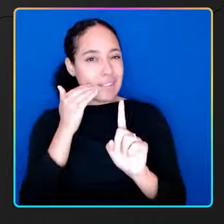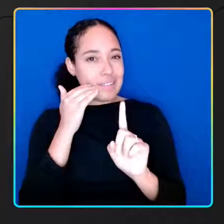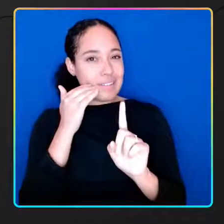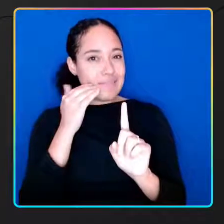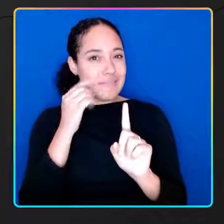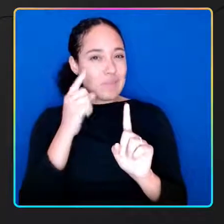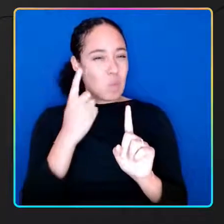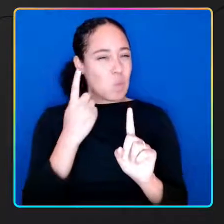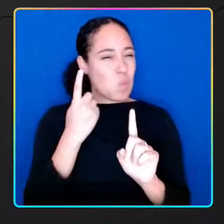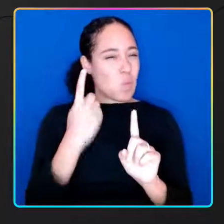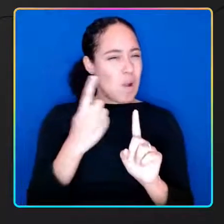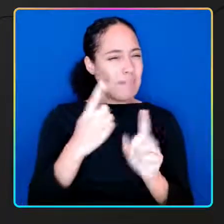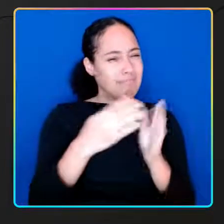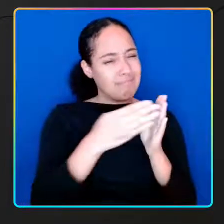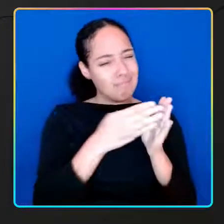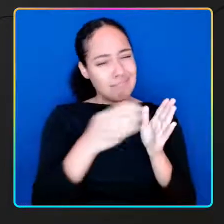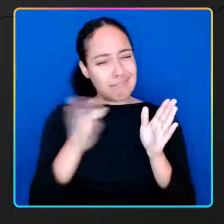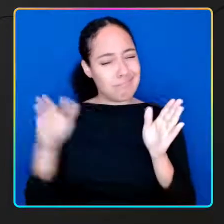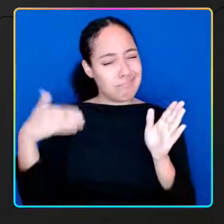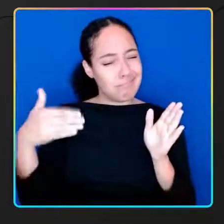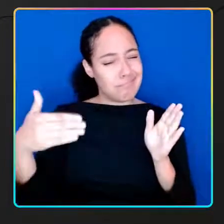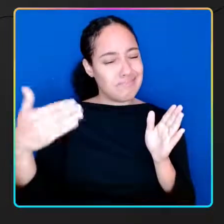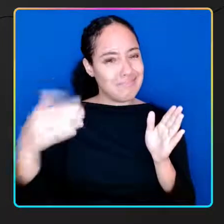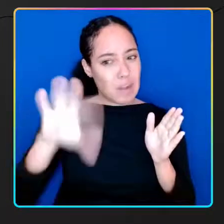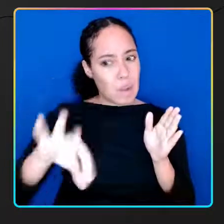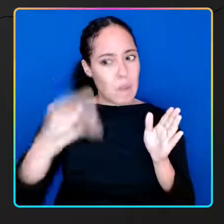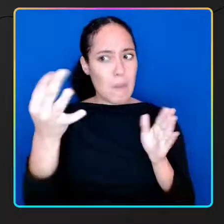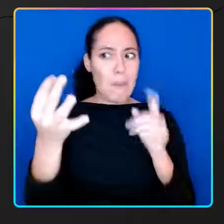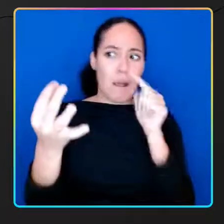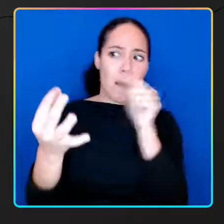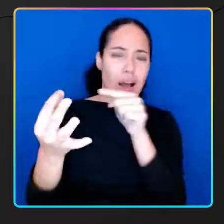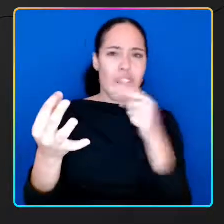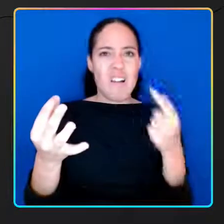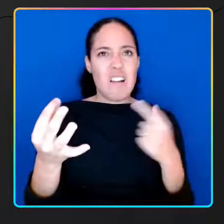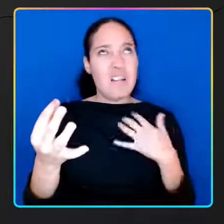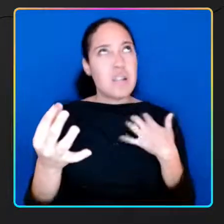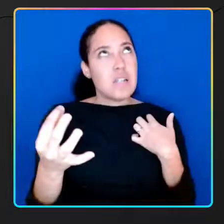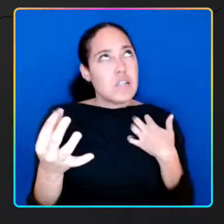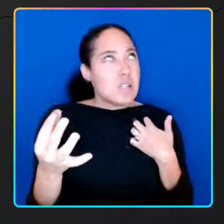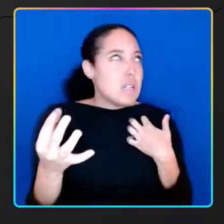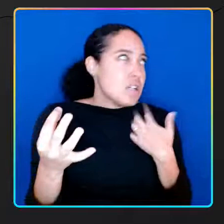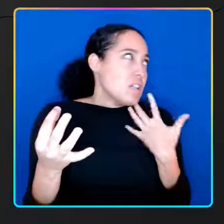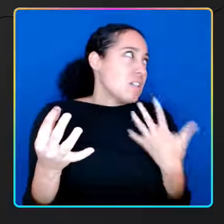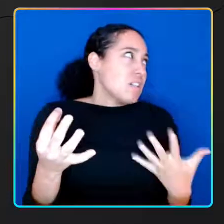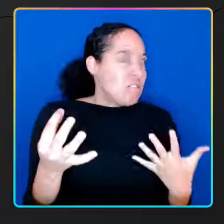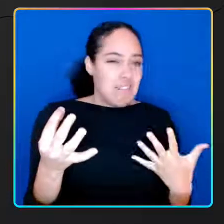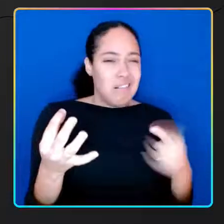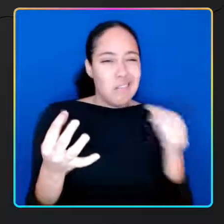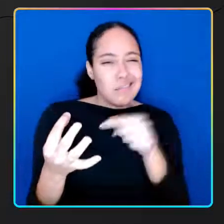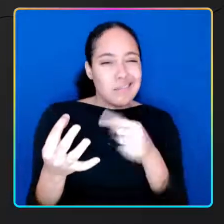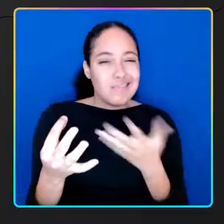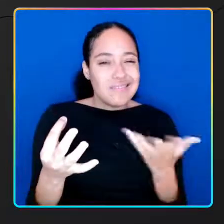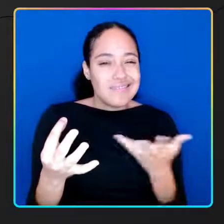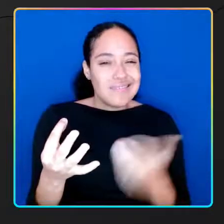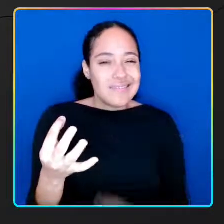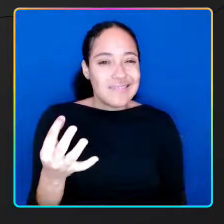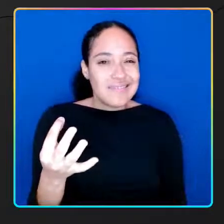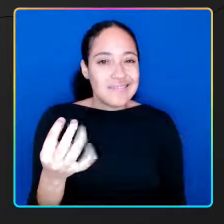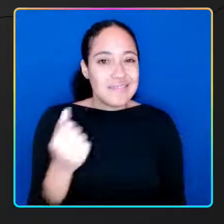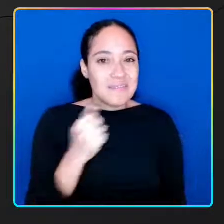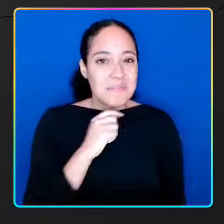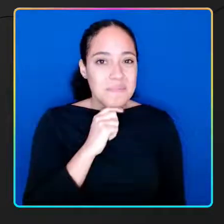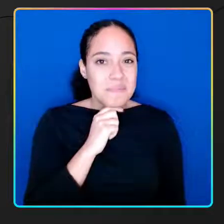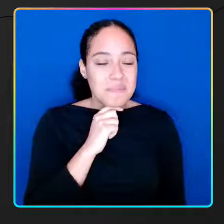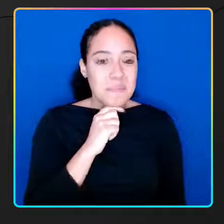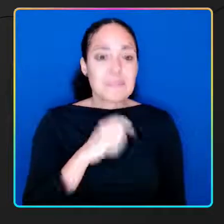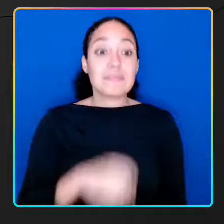annoying that you find about your role in AI. And we want to know what that is. Oh.